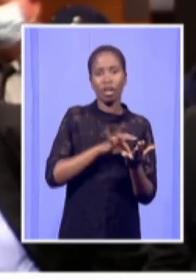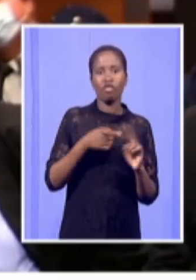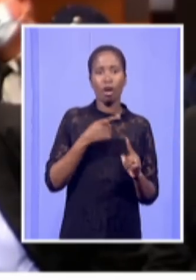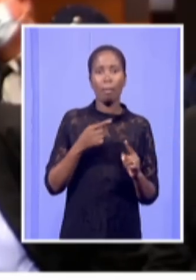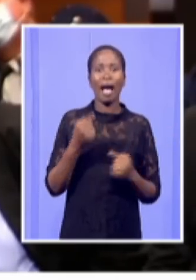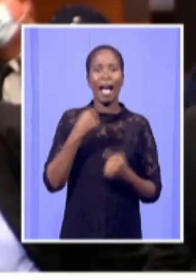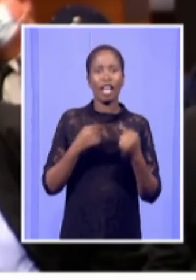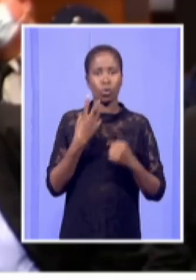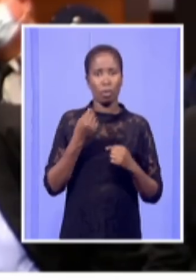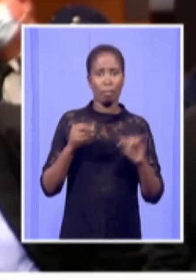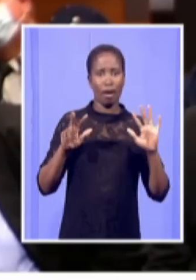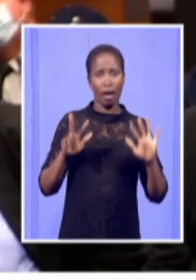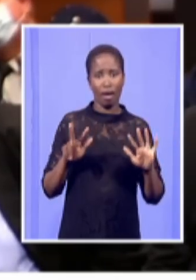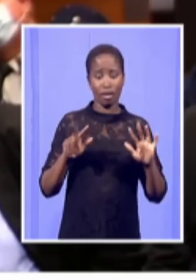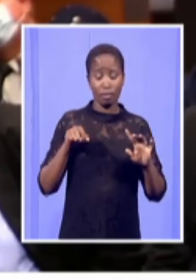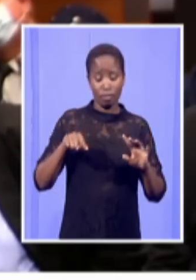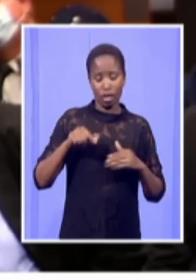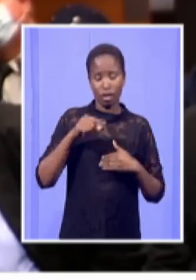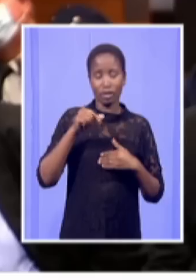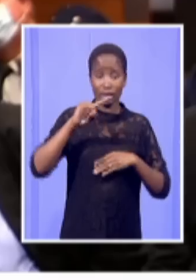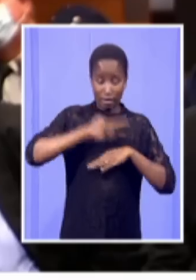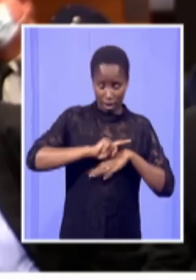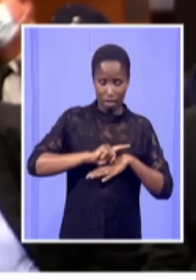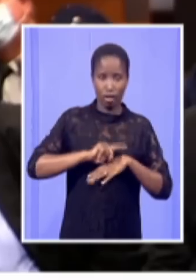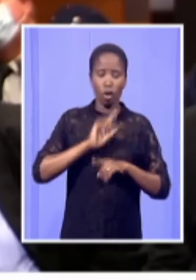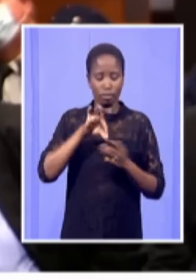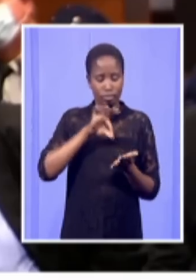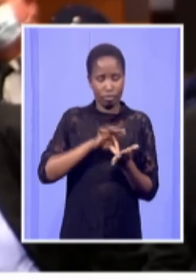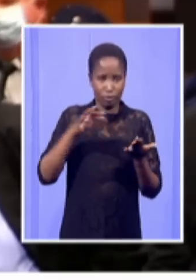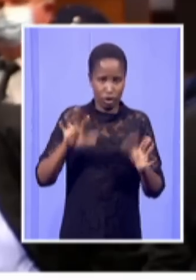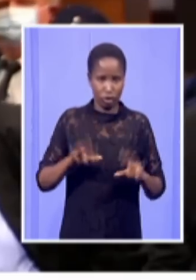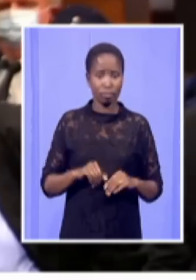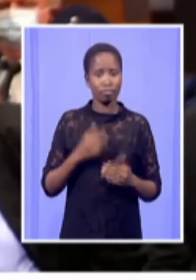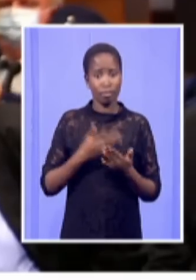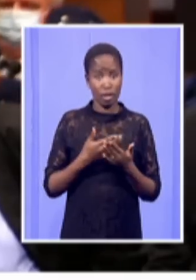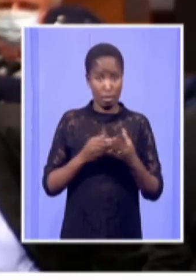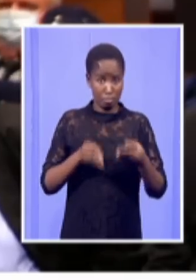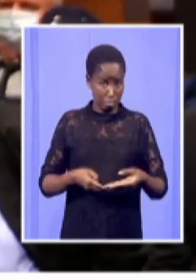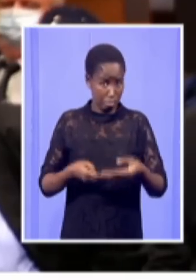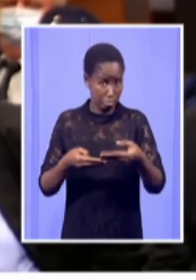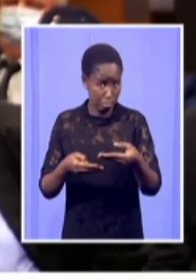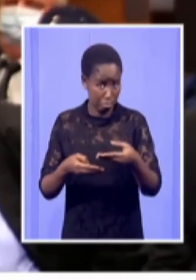and also duly commissioned on this day. If I may hand it up to the Court, Your Worship.